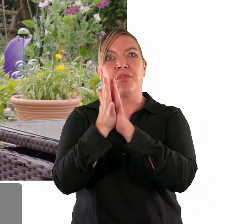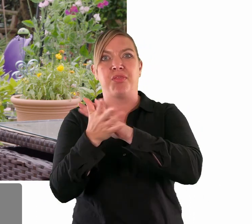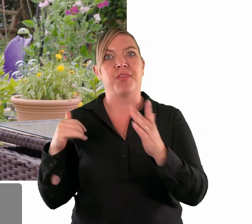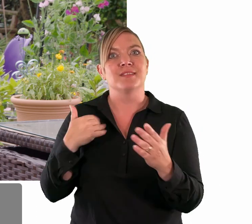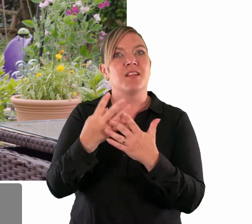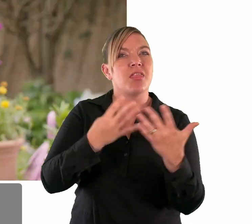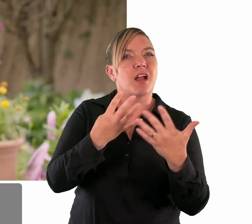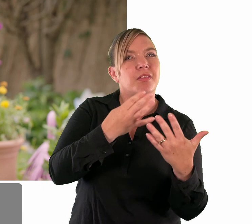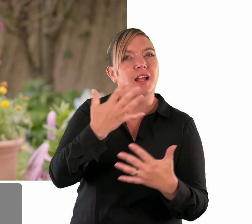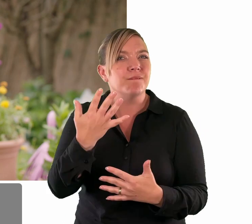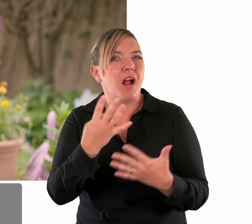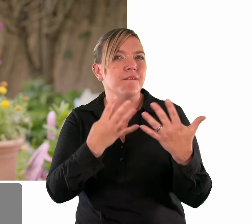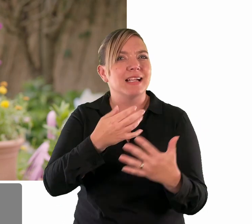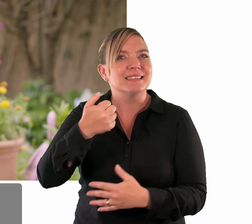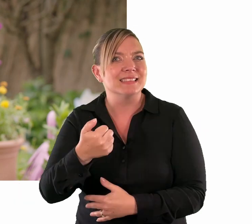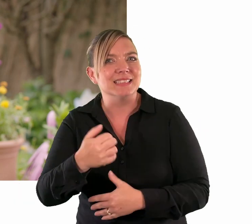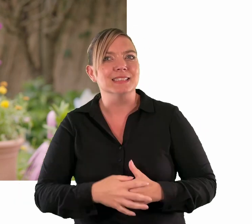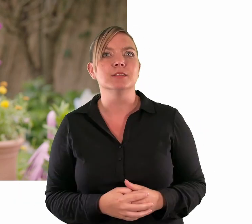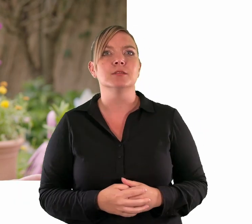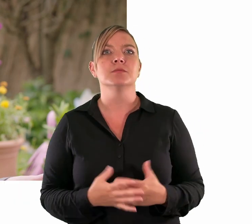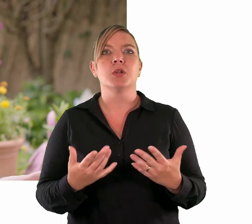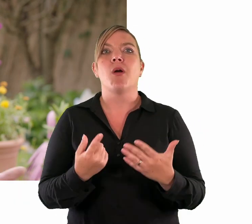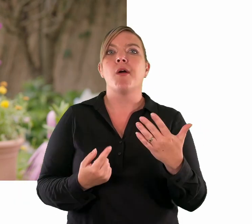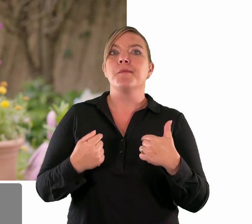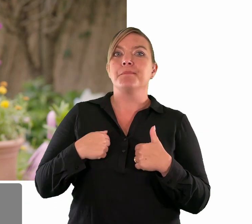1995 or 6. And